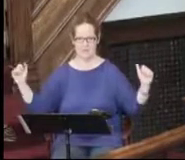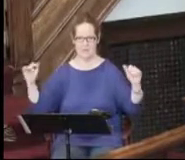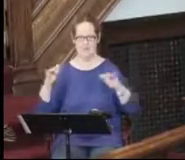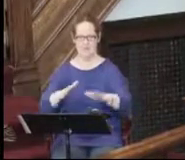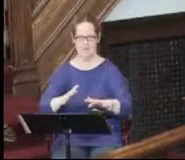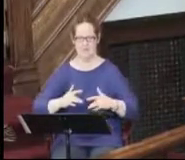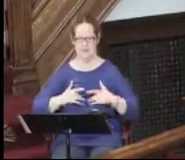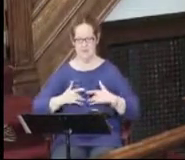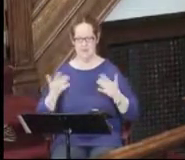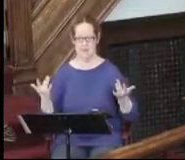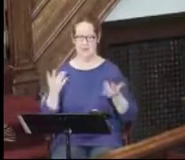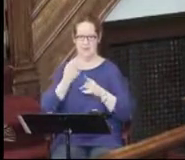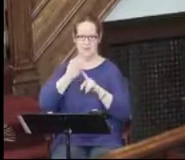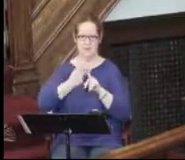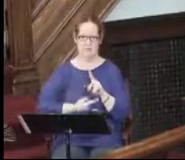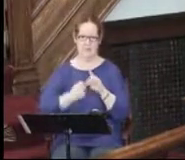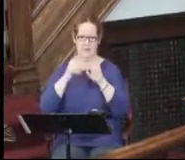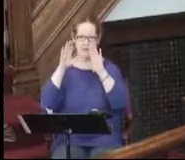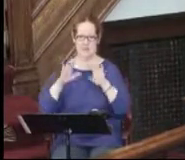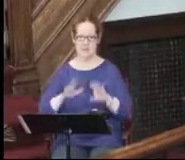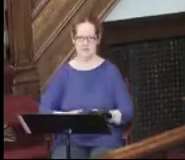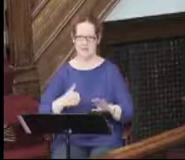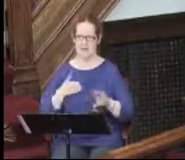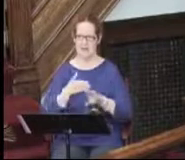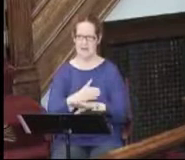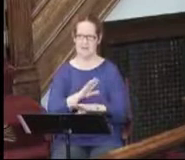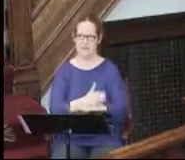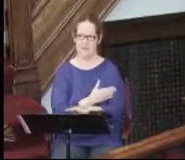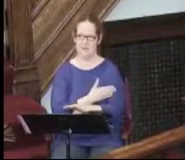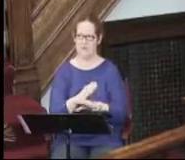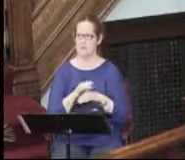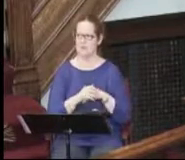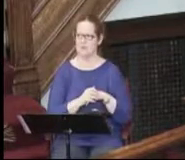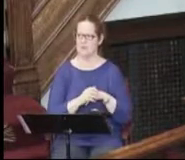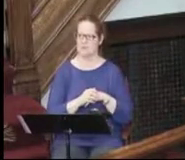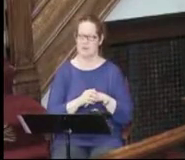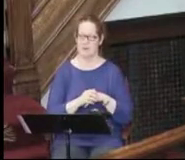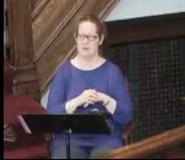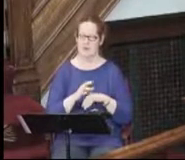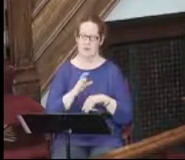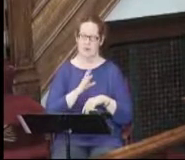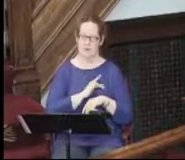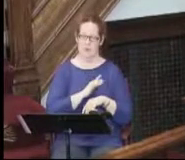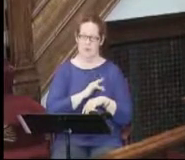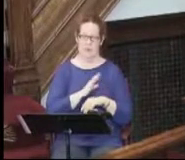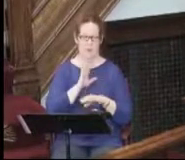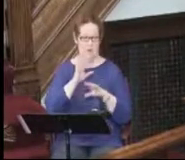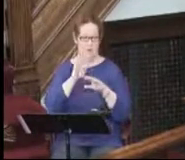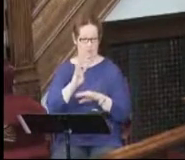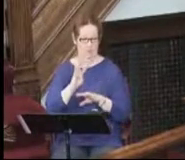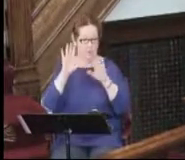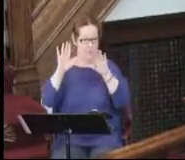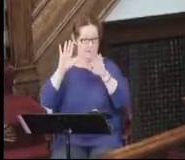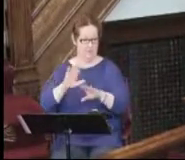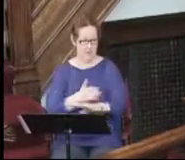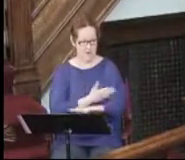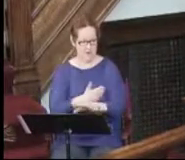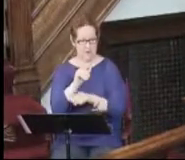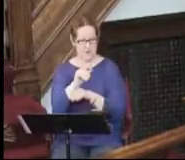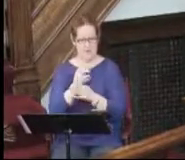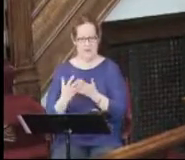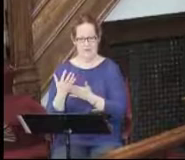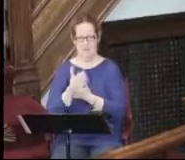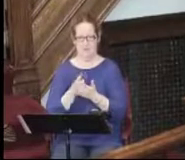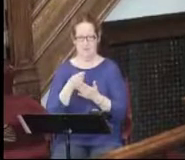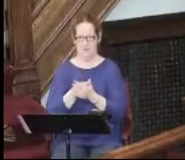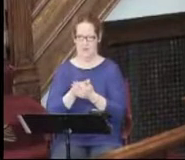delightful Month of Sundays afternoon concert events. The brilliant sound for the 4 absolutely wonderful concert fundraising nights called Two